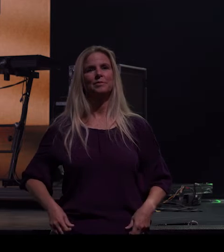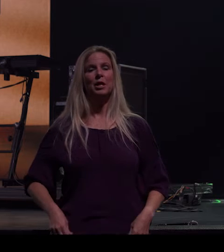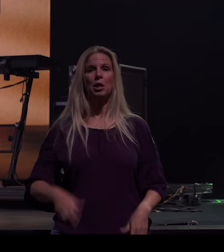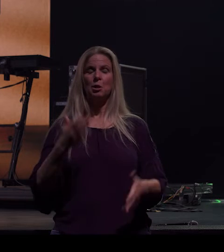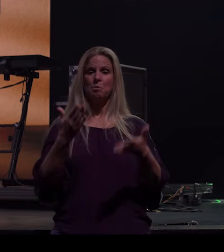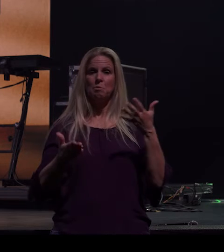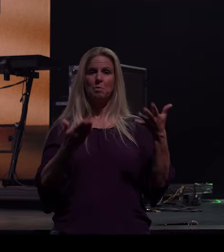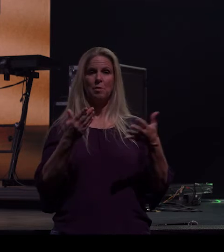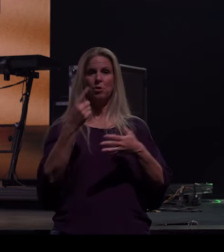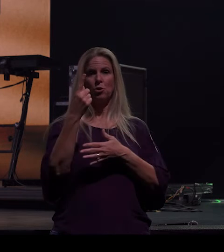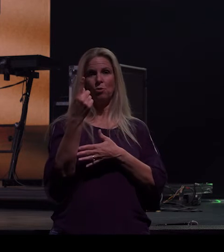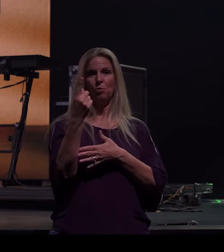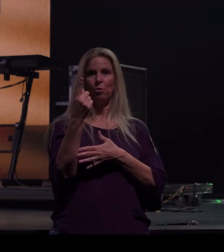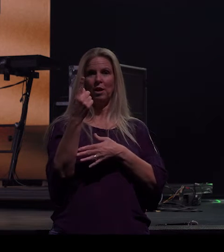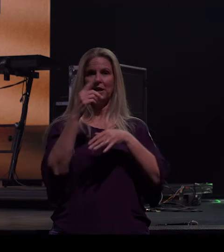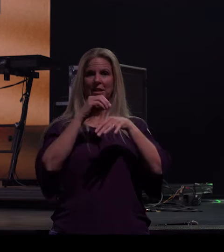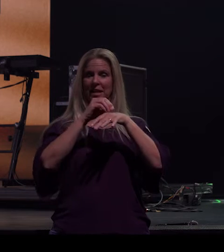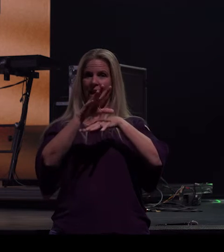future.